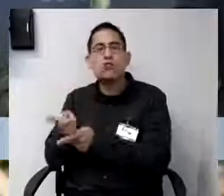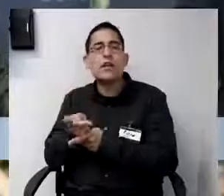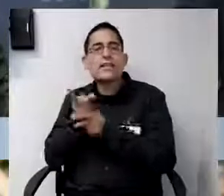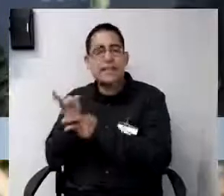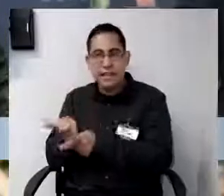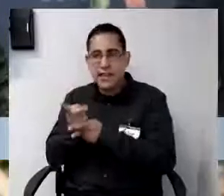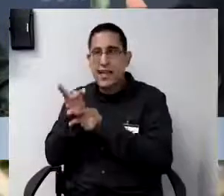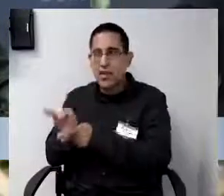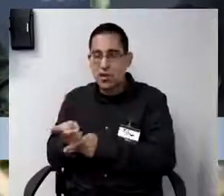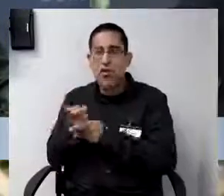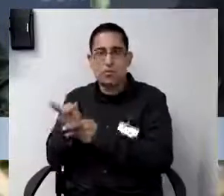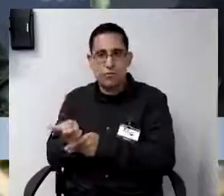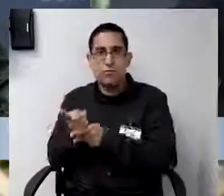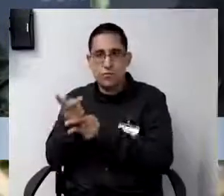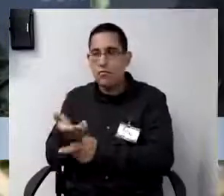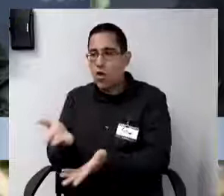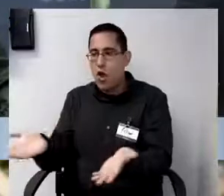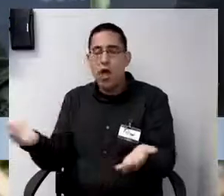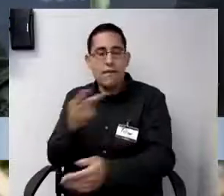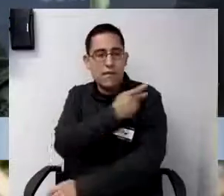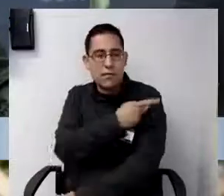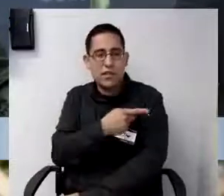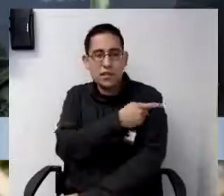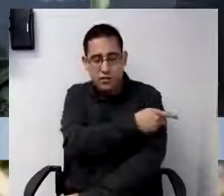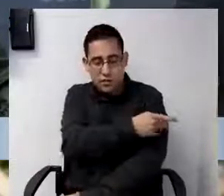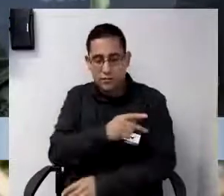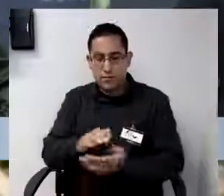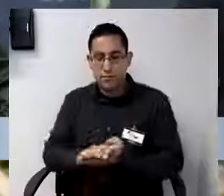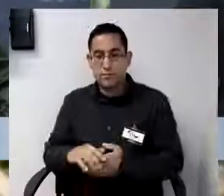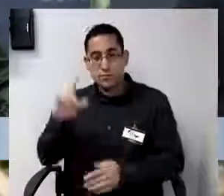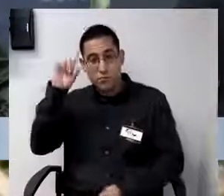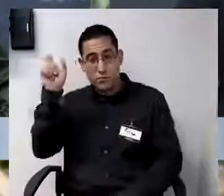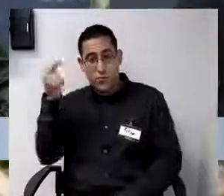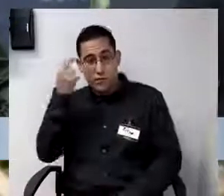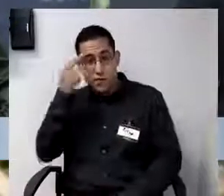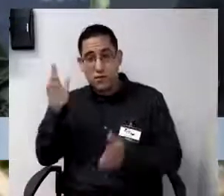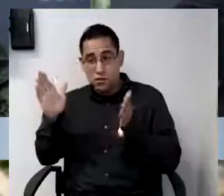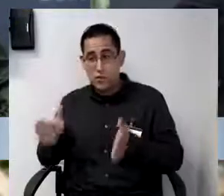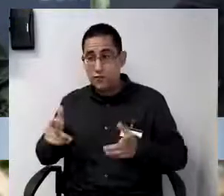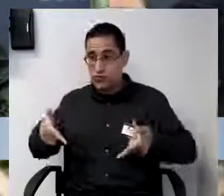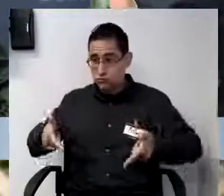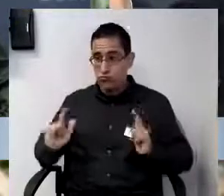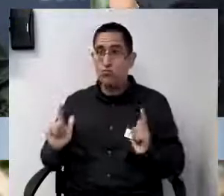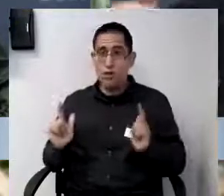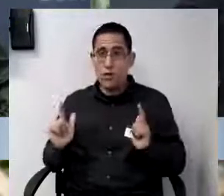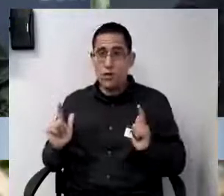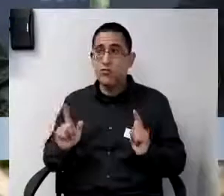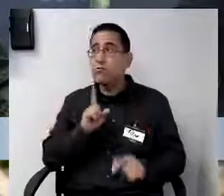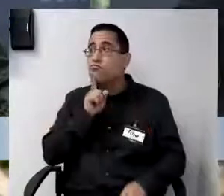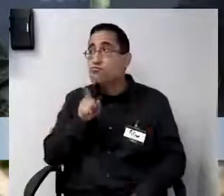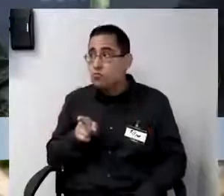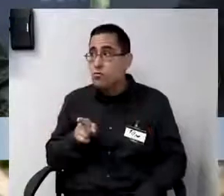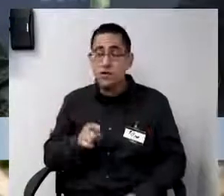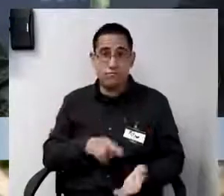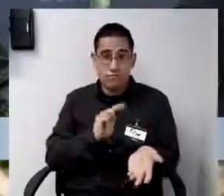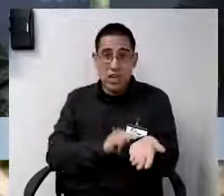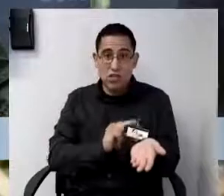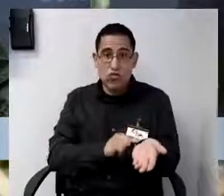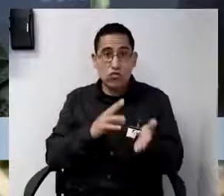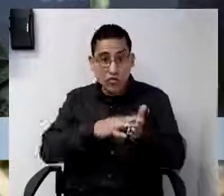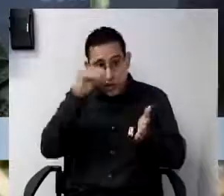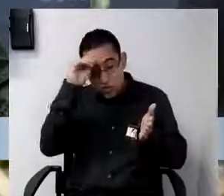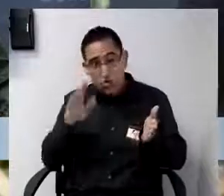intubated. One of the things that that the governor has allowed us to do is we literally are taking nursing students